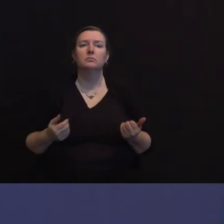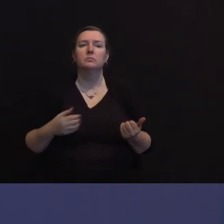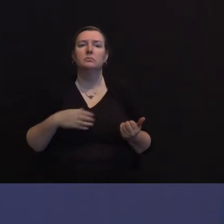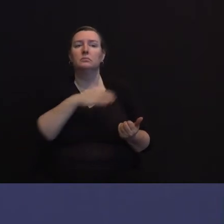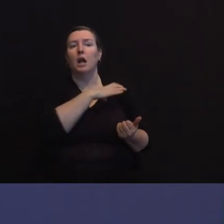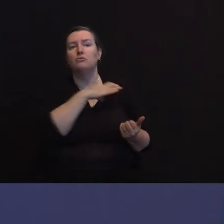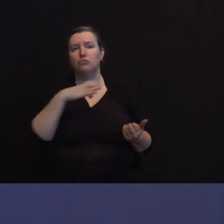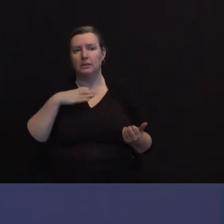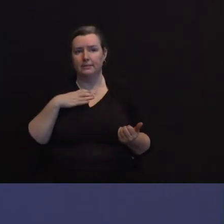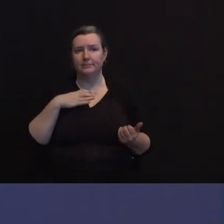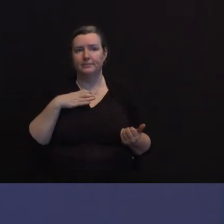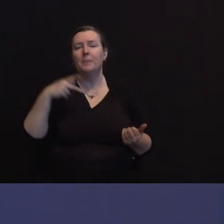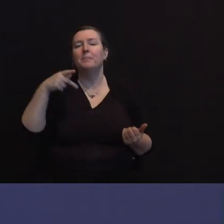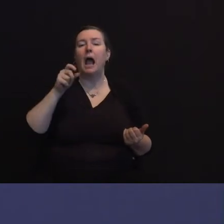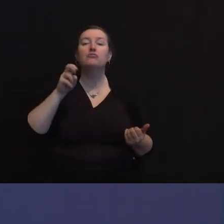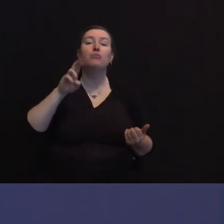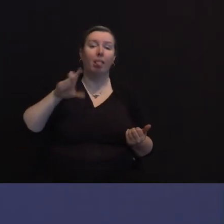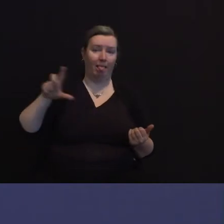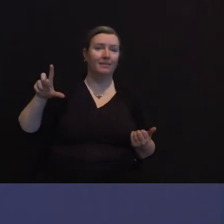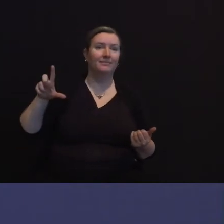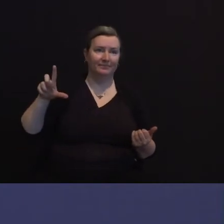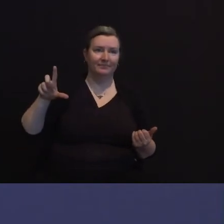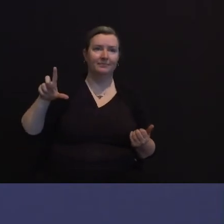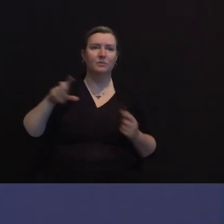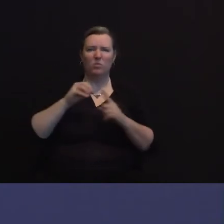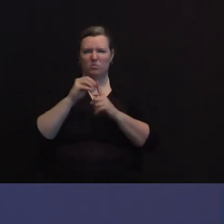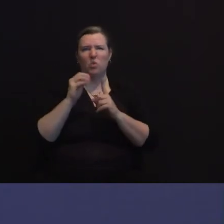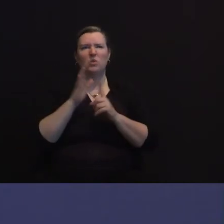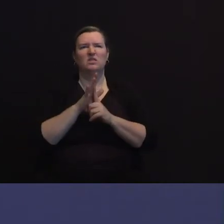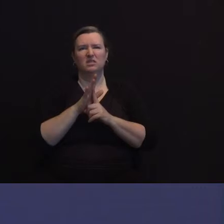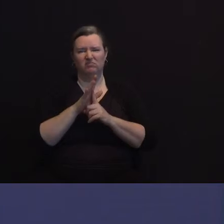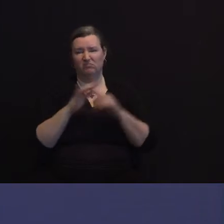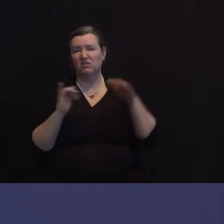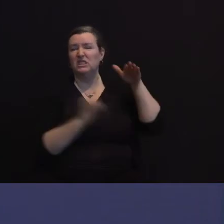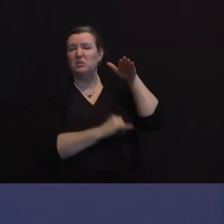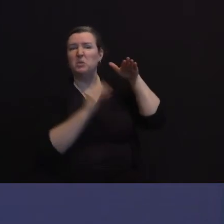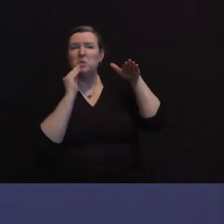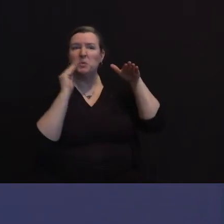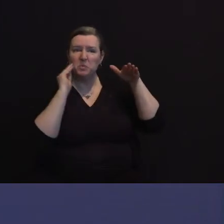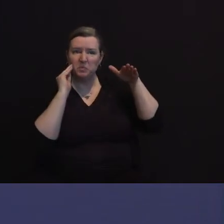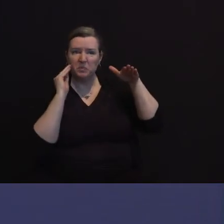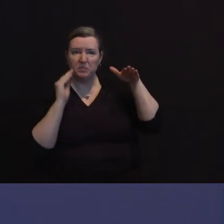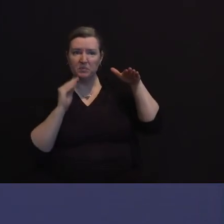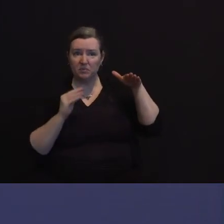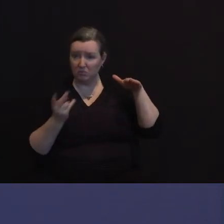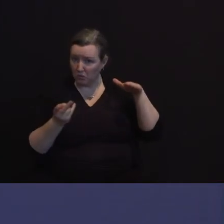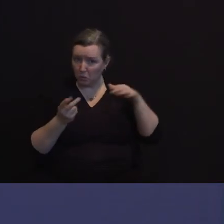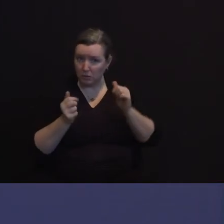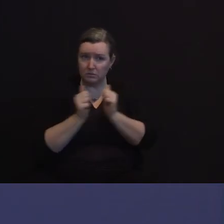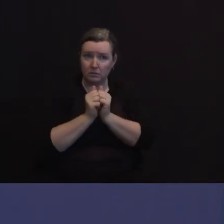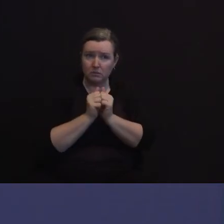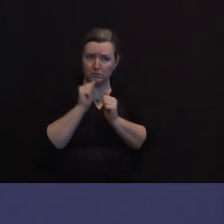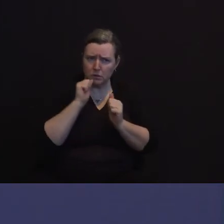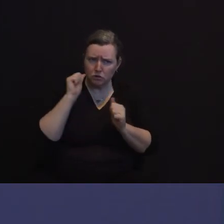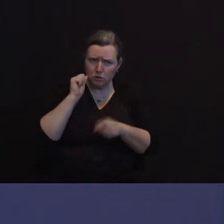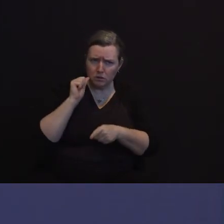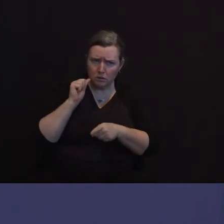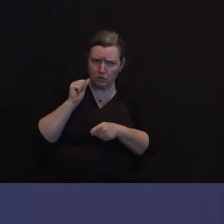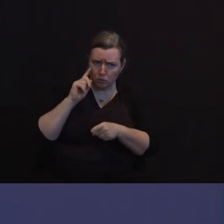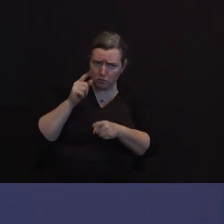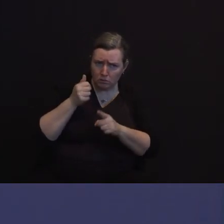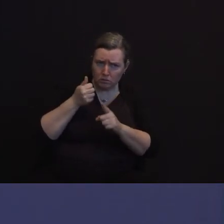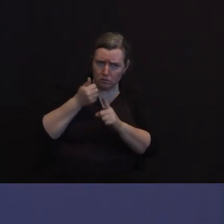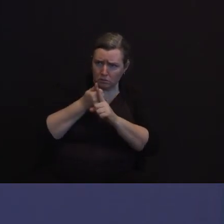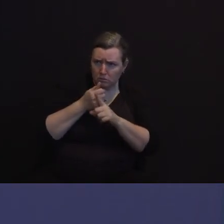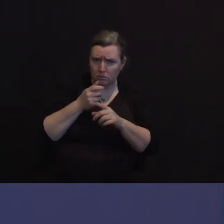after exposure. You were with him yesterday. Are you aware that the congressman was potentially exposed, and will you be quarantining or taking